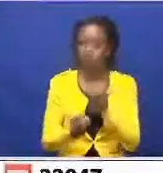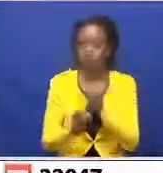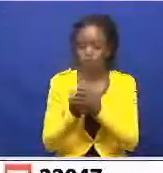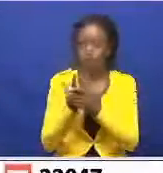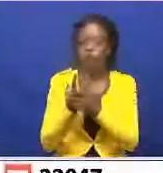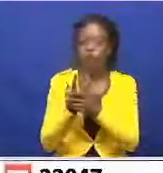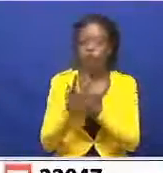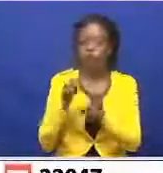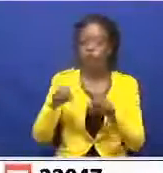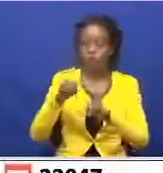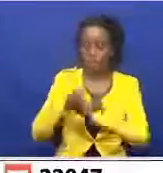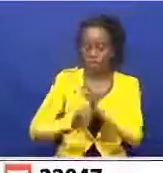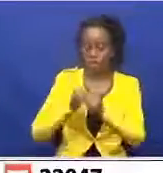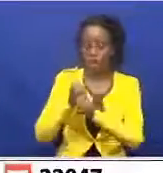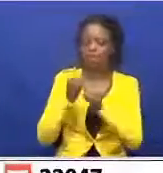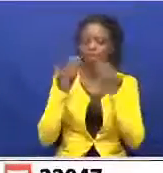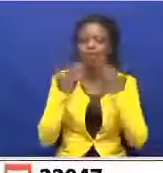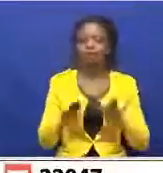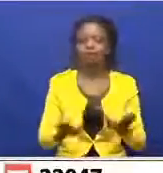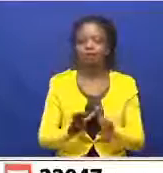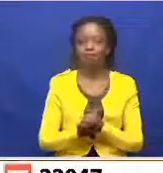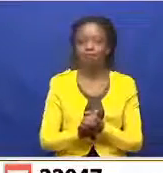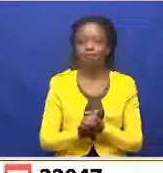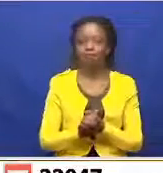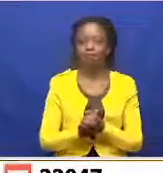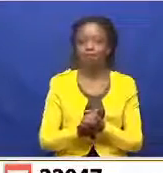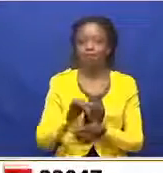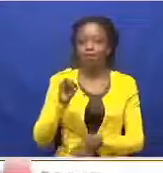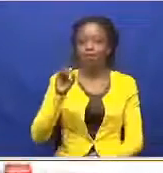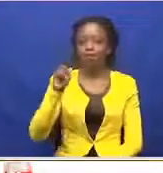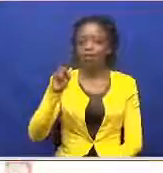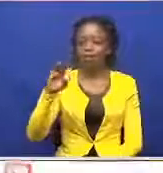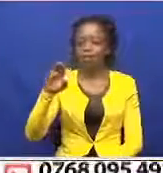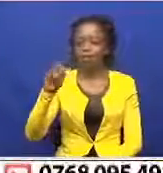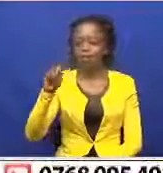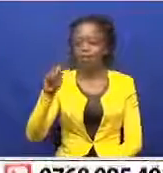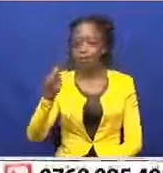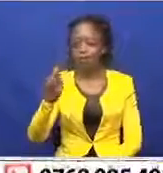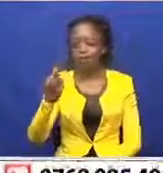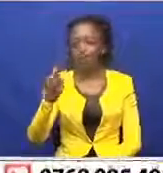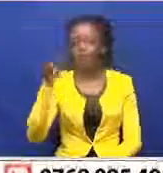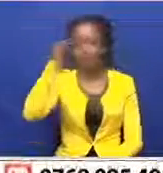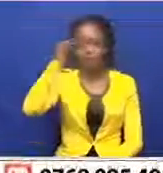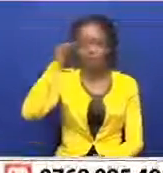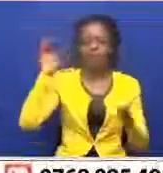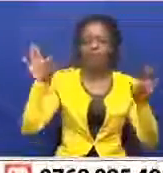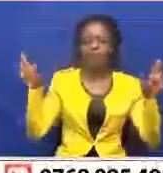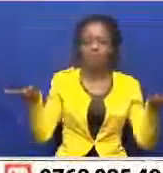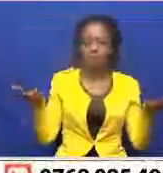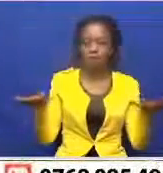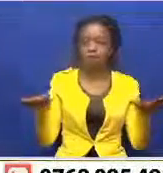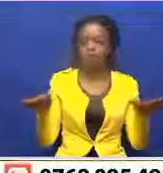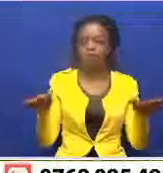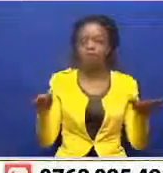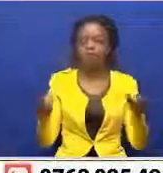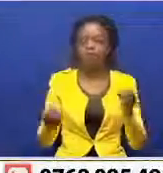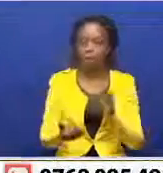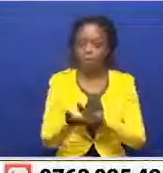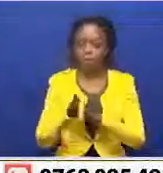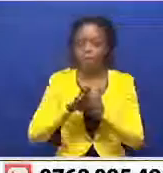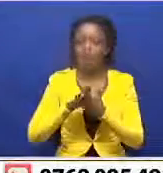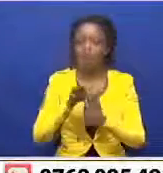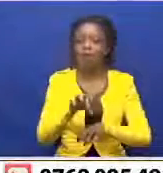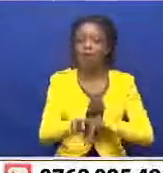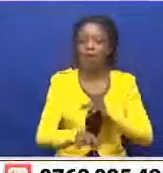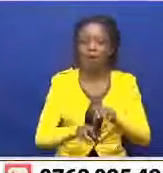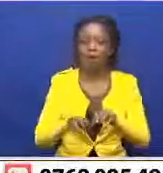the end of this year. Insectipro in turn processes the black soldier fly larvae into animal feed and the rest